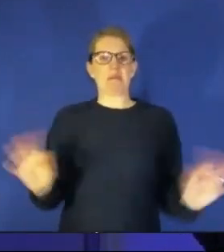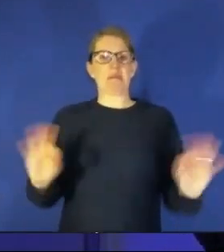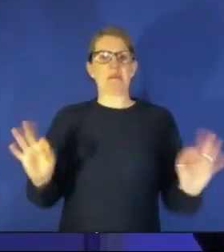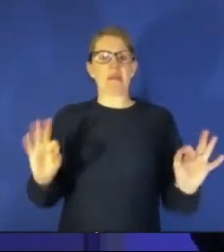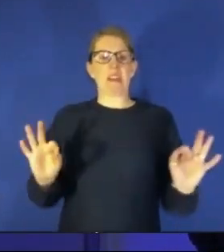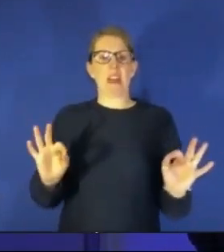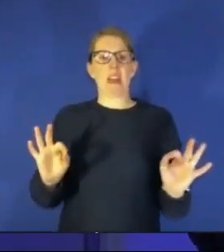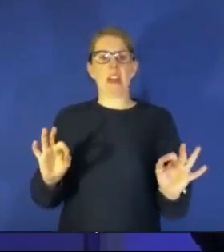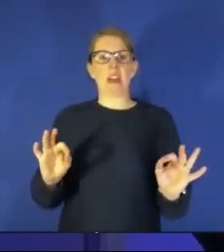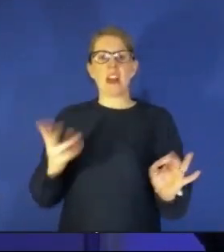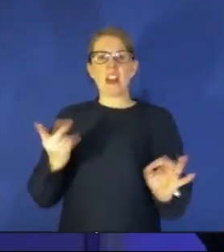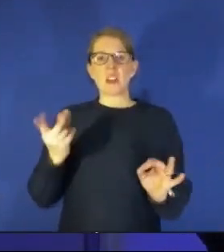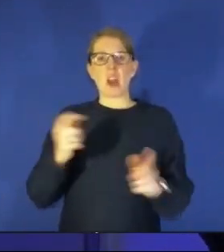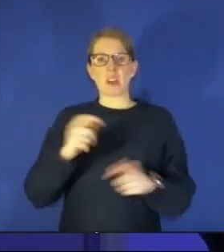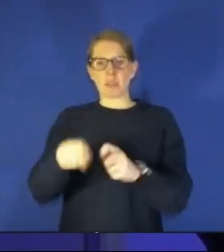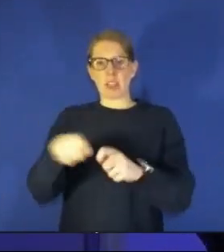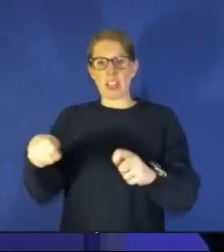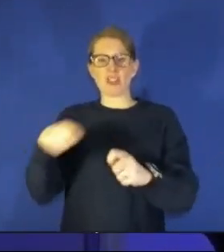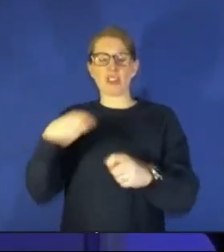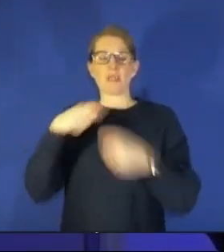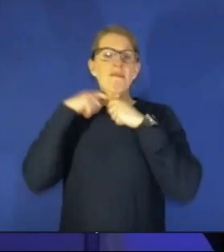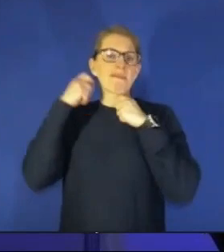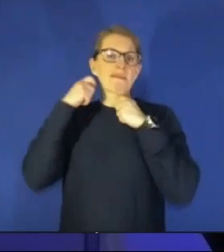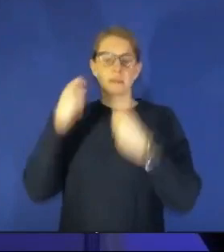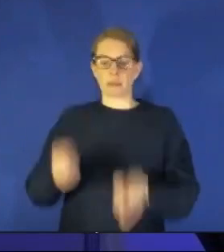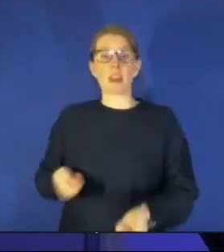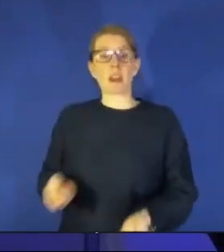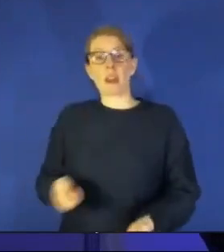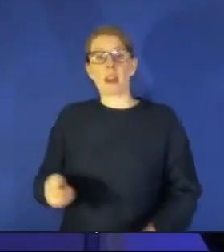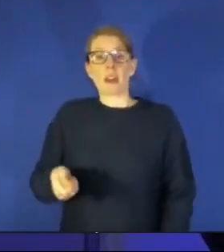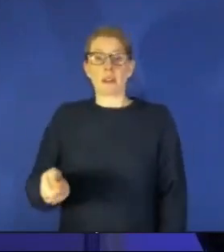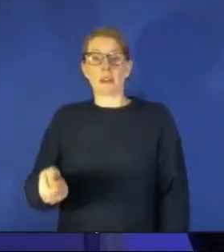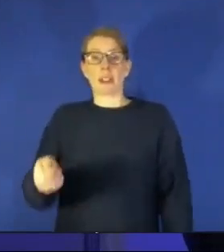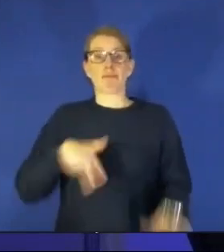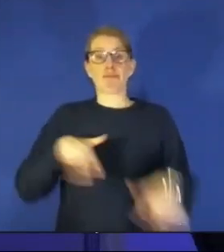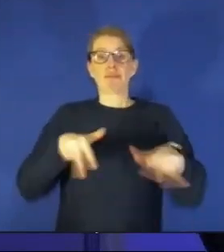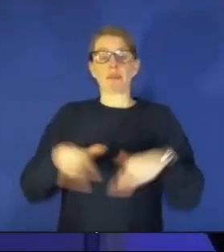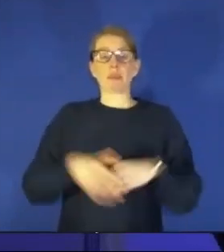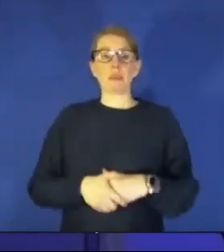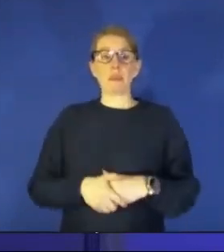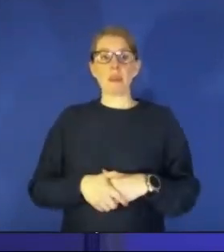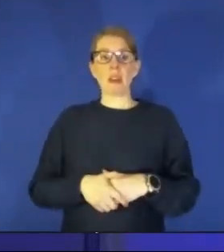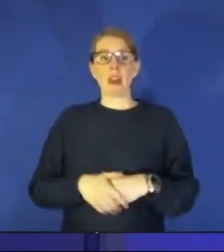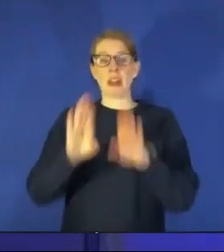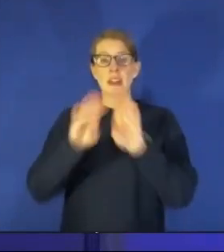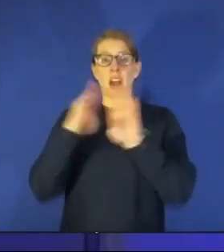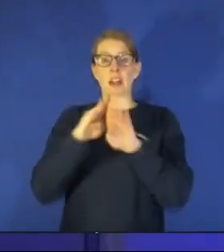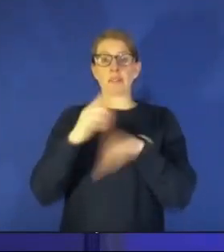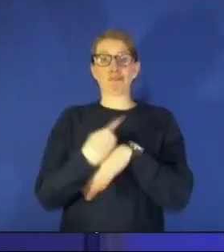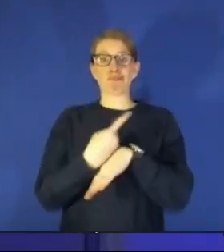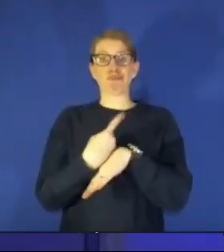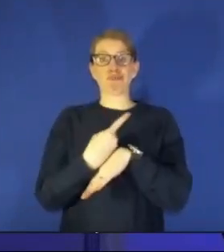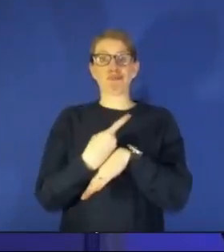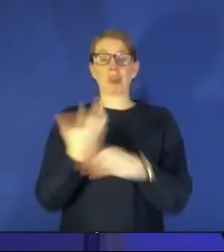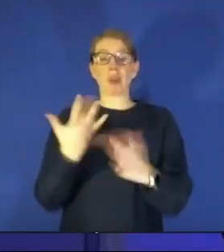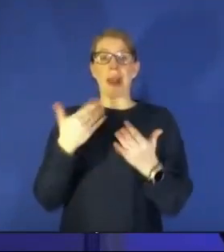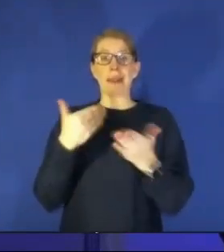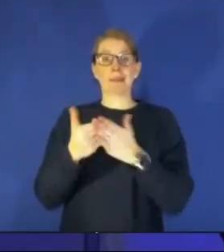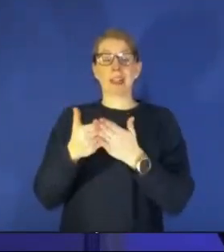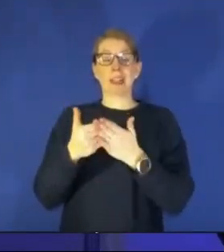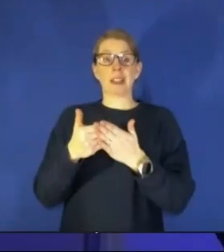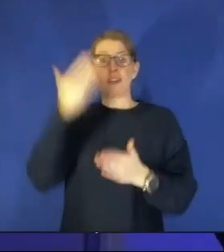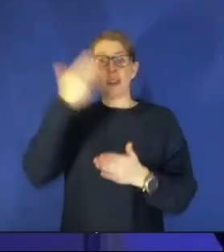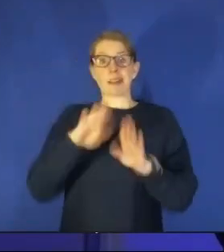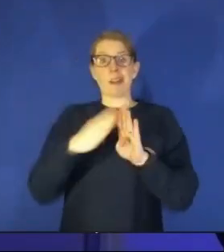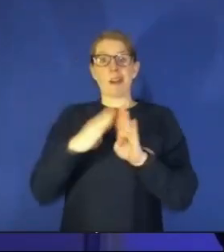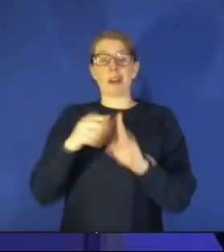go. And she's waiting at the door. God bless her. She's waiting at the door wagging her tail and going, come on, let's go. So she's part of my motivation. But no,